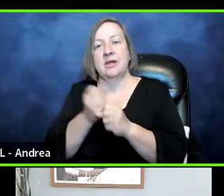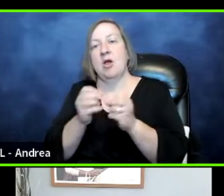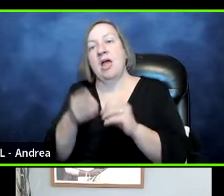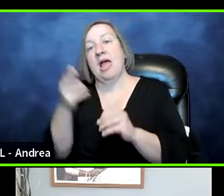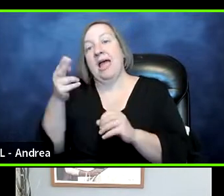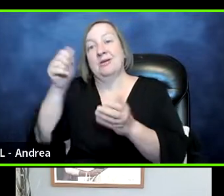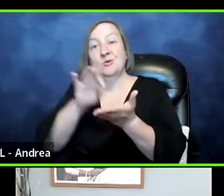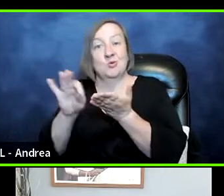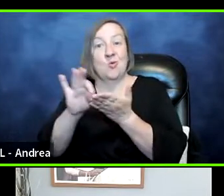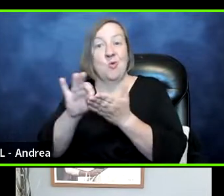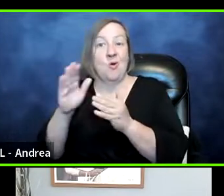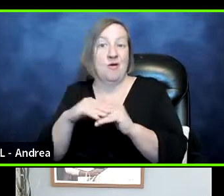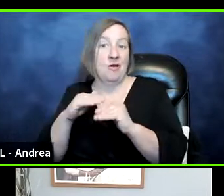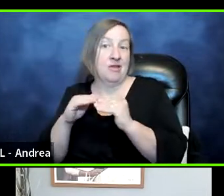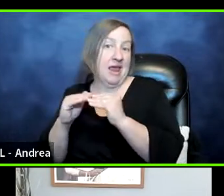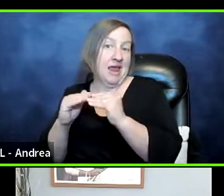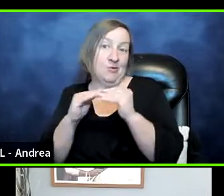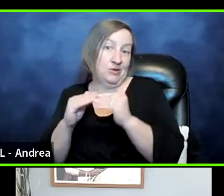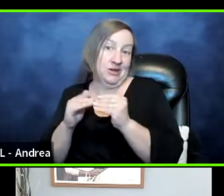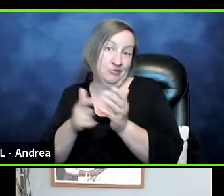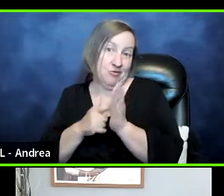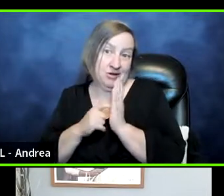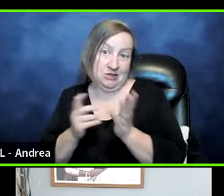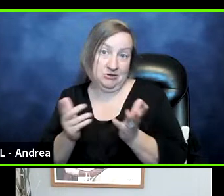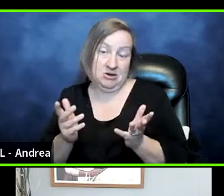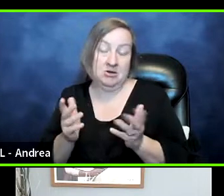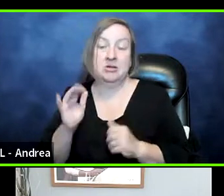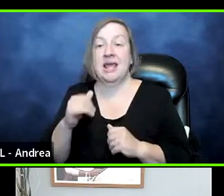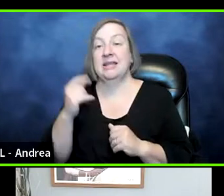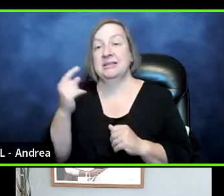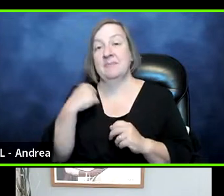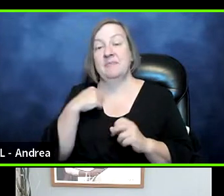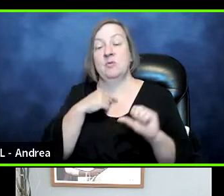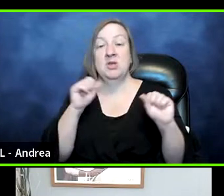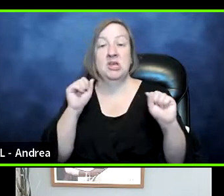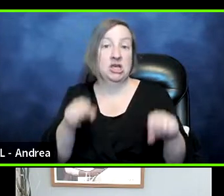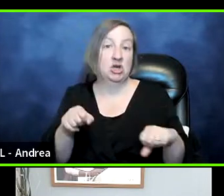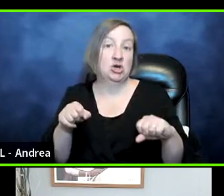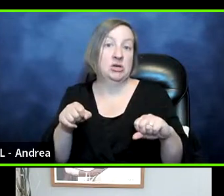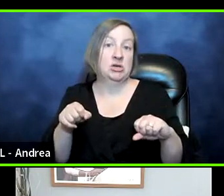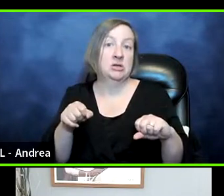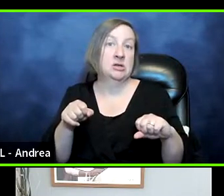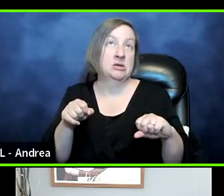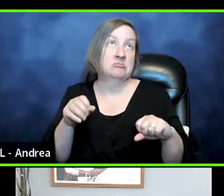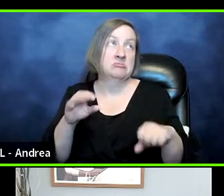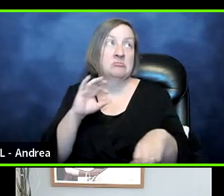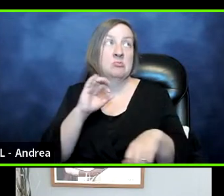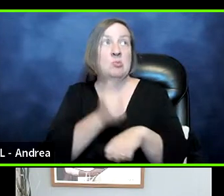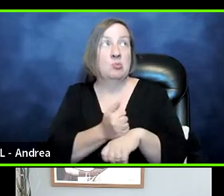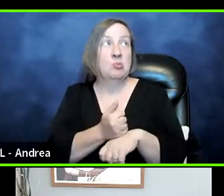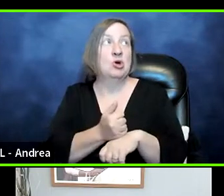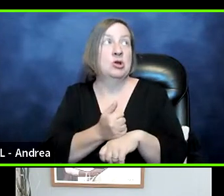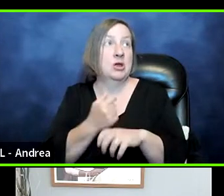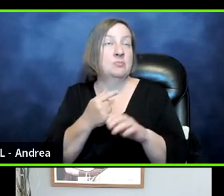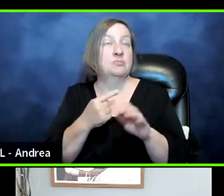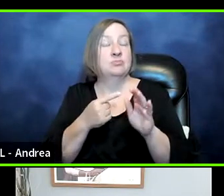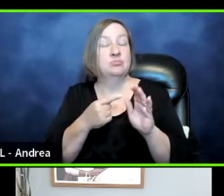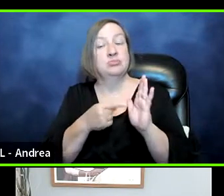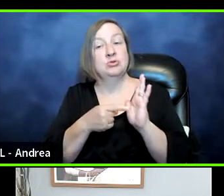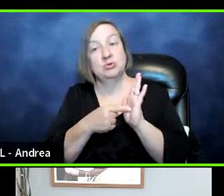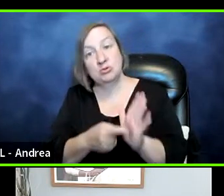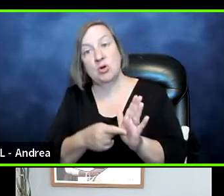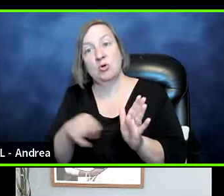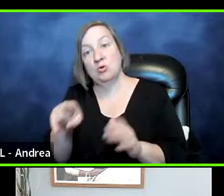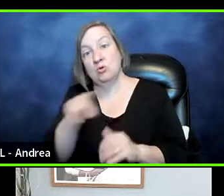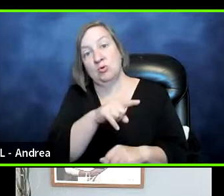criteria. So yeah, I think that's something that we could put together to call out for you. And I think